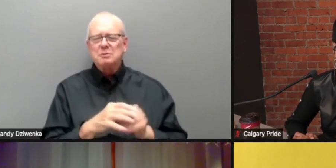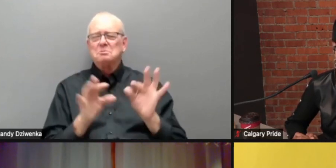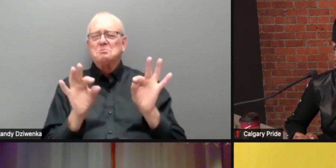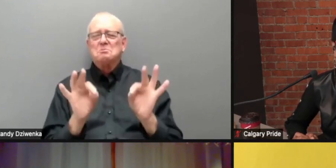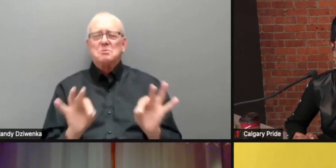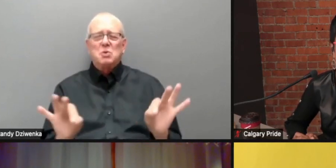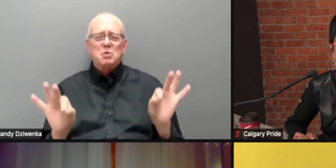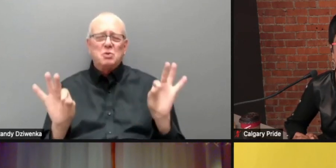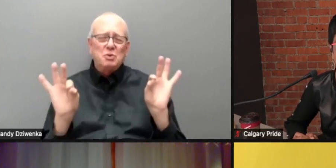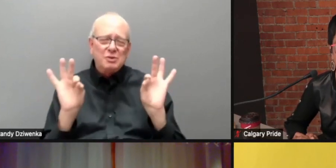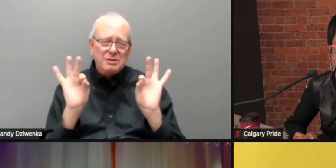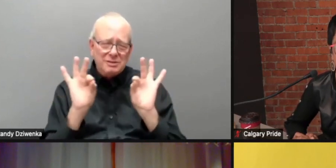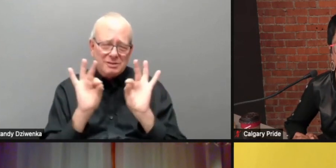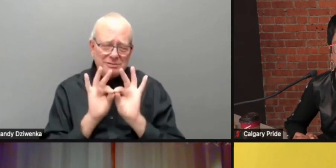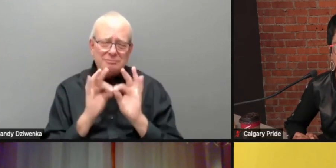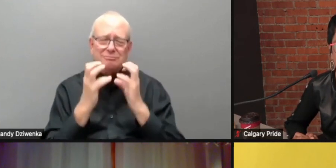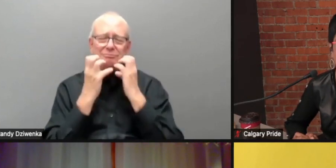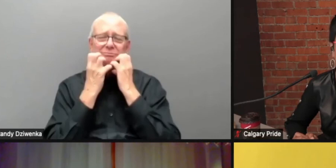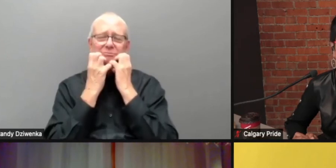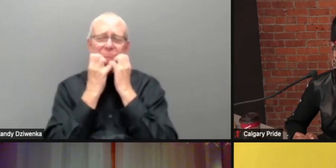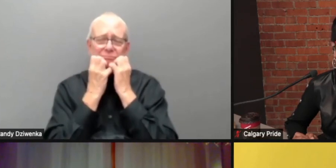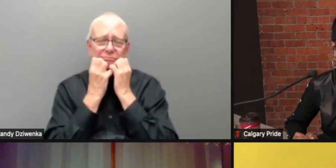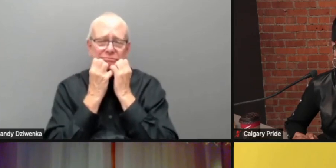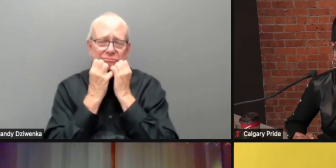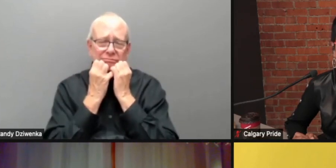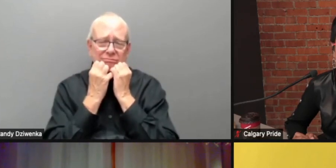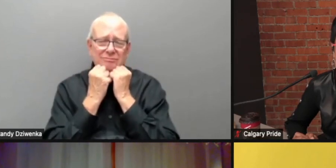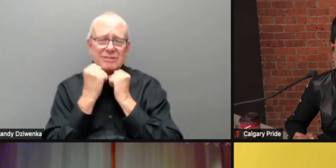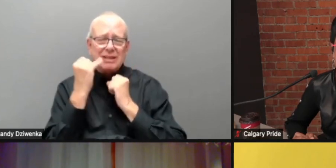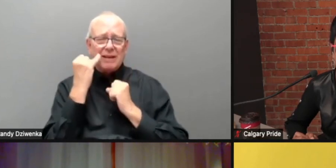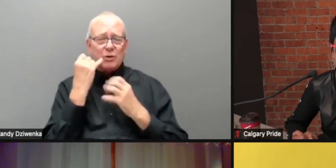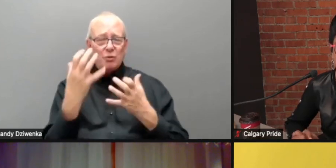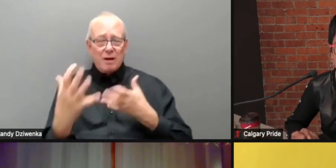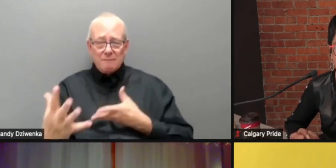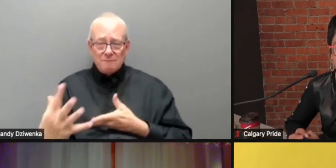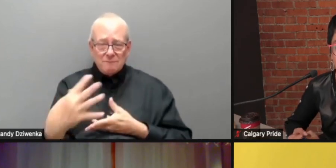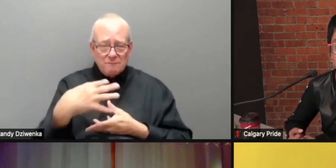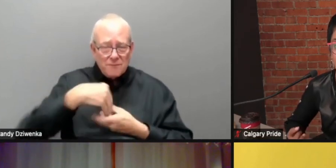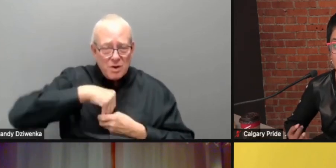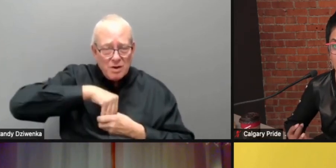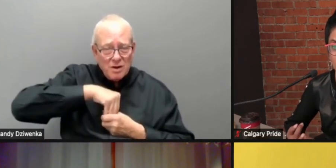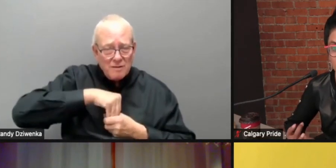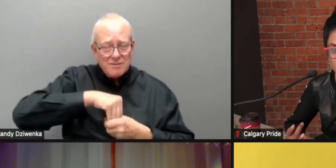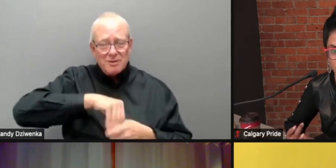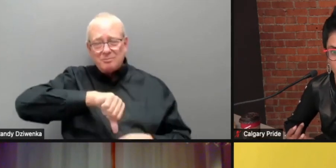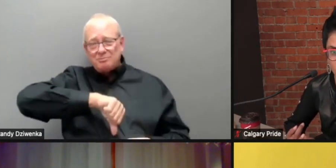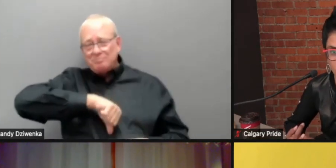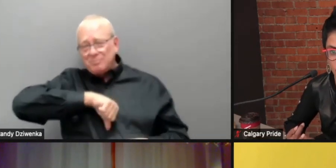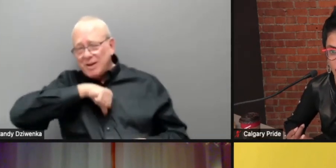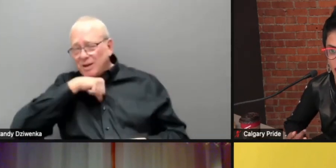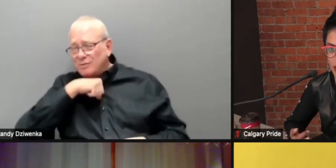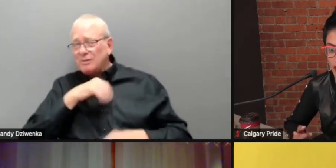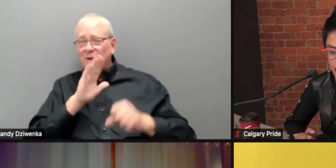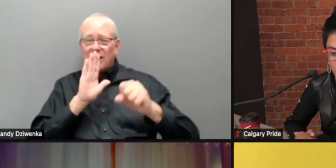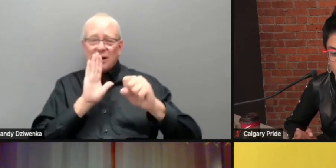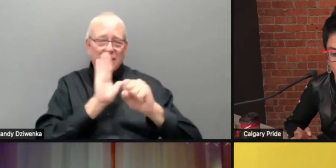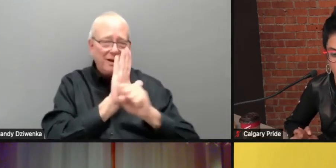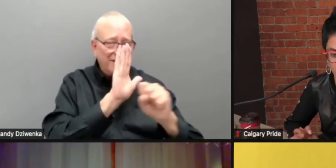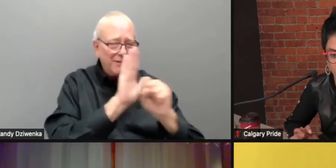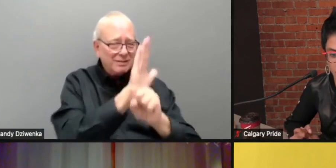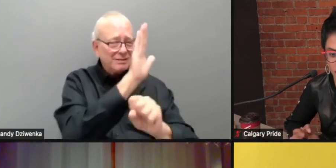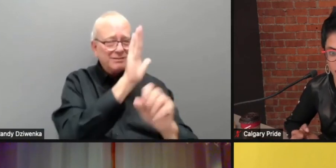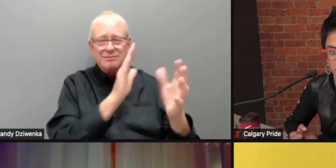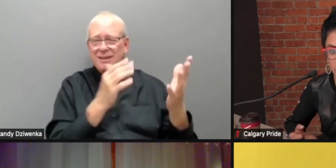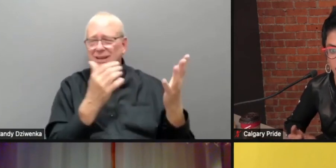out to us if you'd like to be involved in any way that feels true to you going forward. Thank you for watching. Thank you